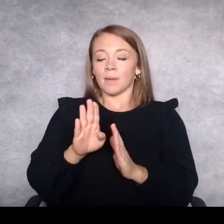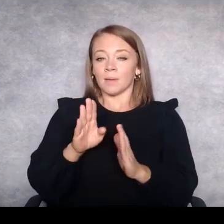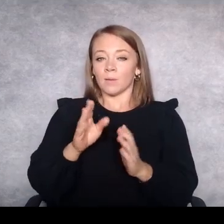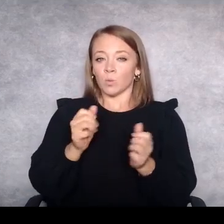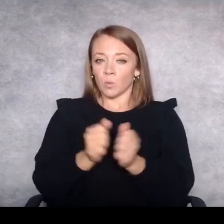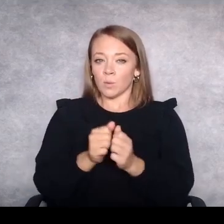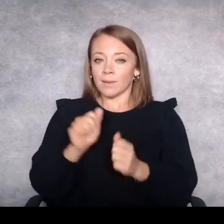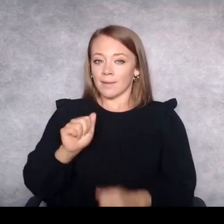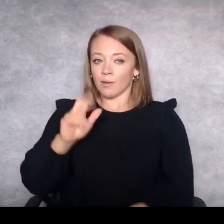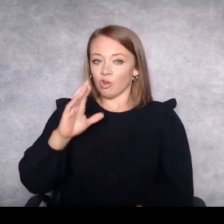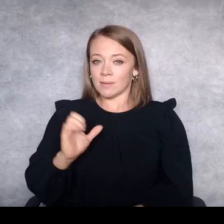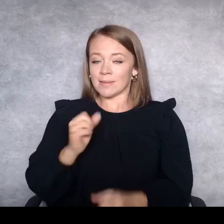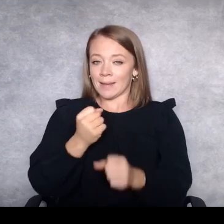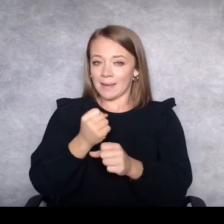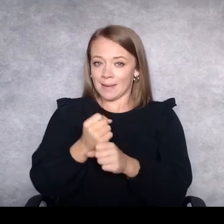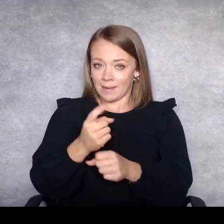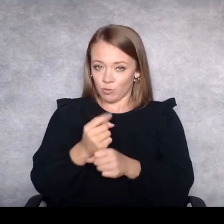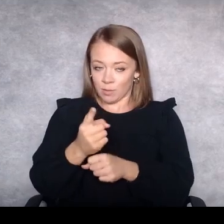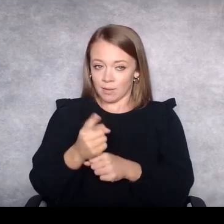ARC annually.